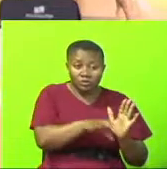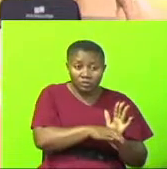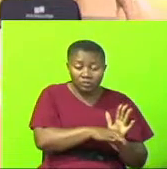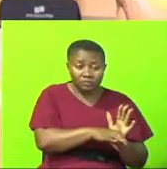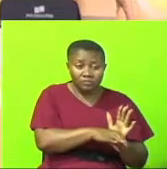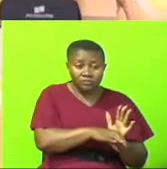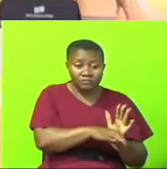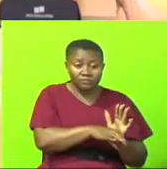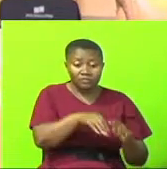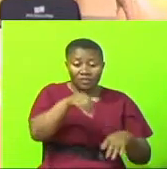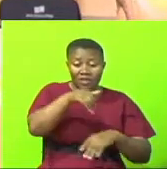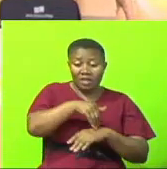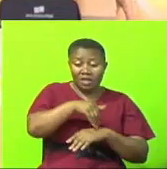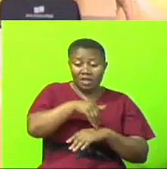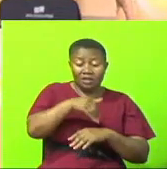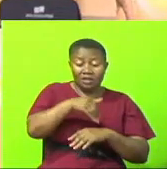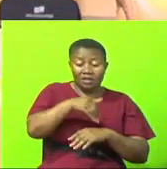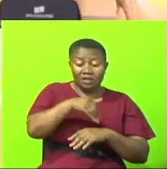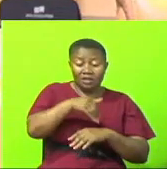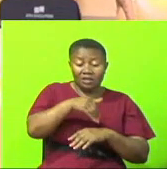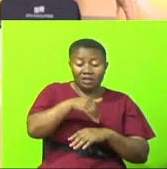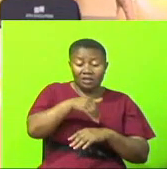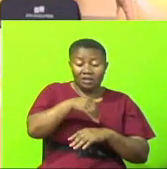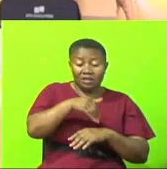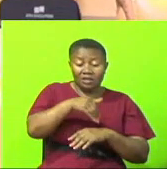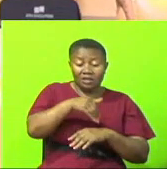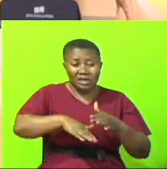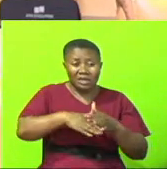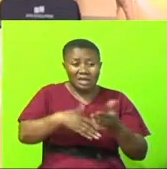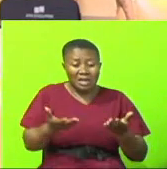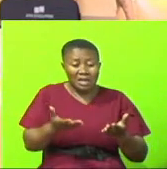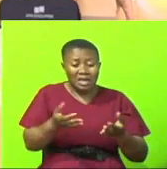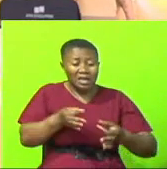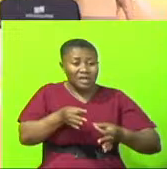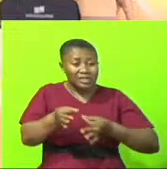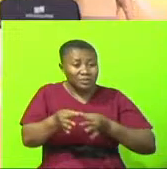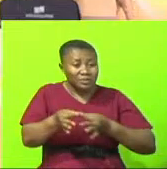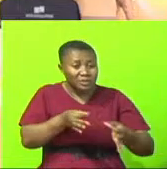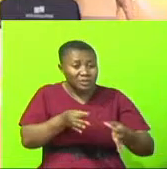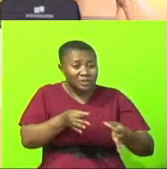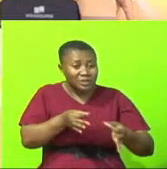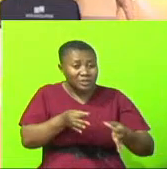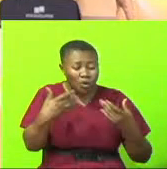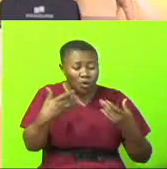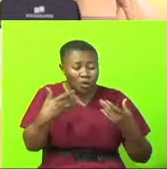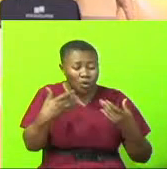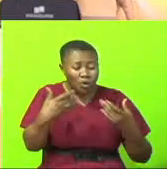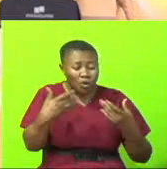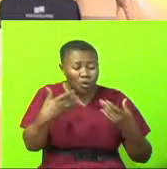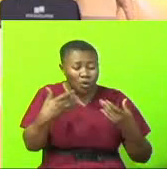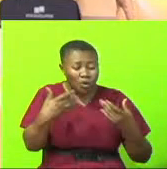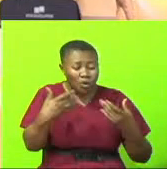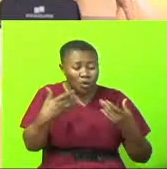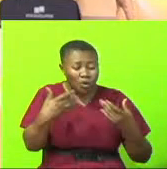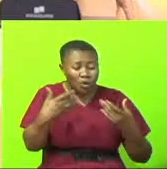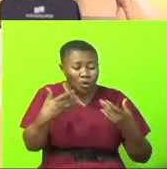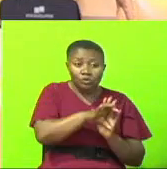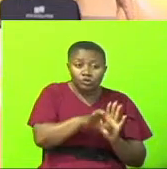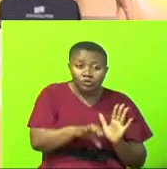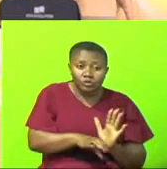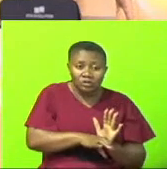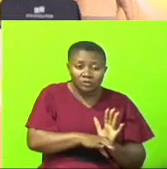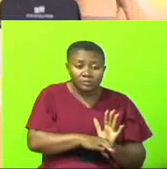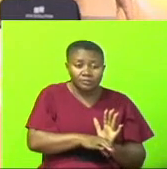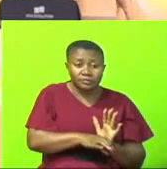Court for either an interpretation or an enforcement of the Constitution. Mr.